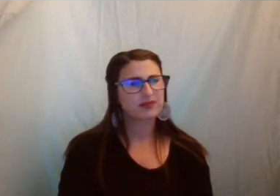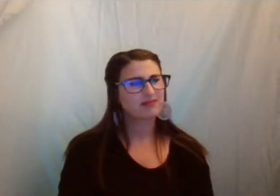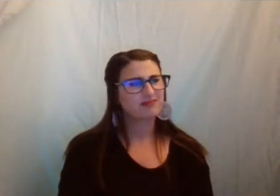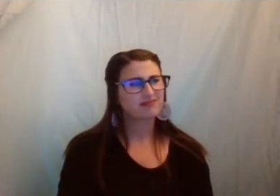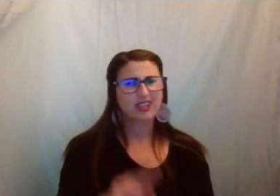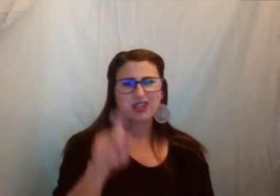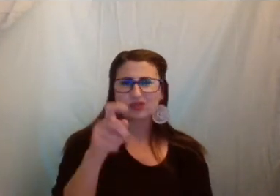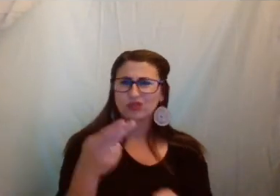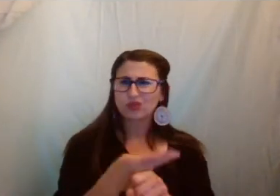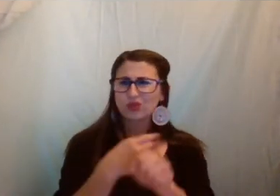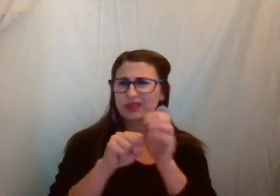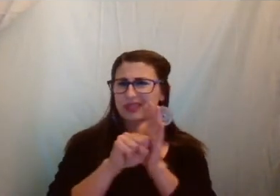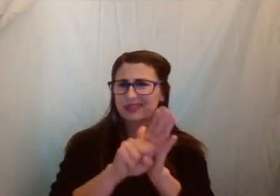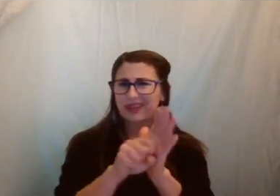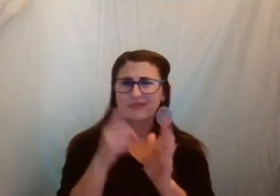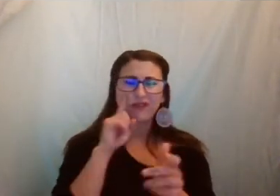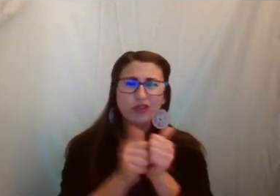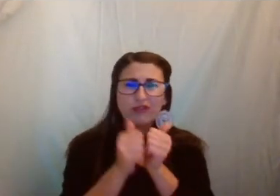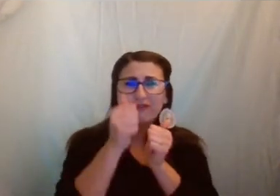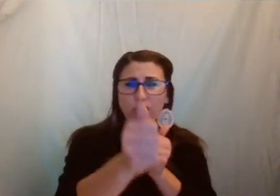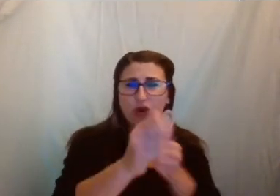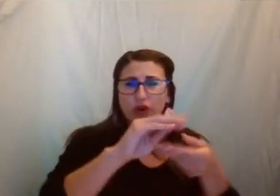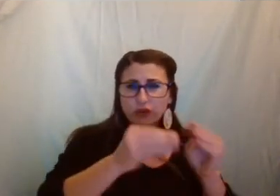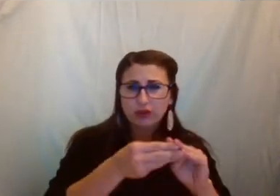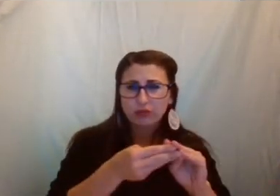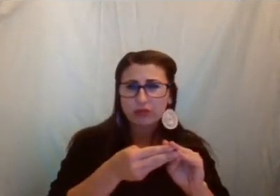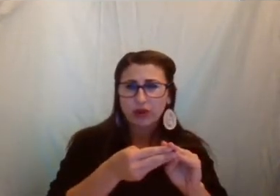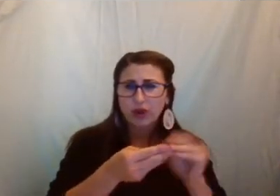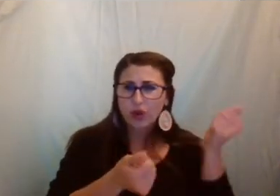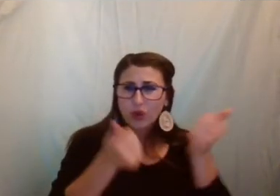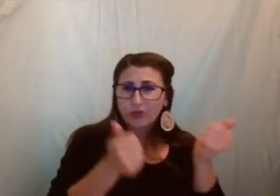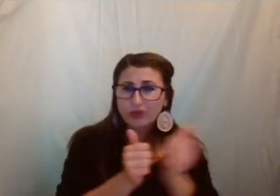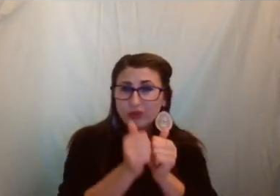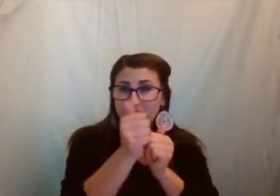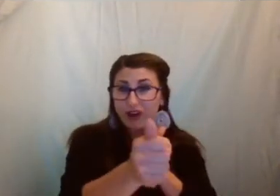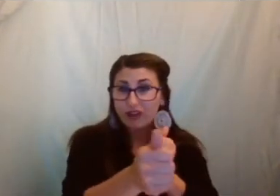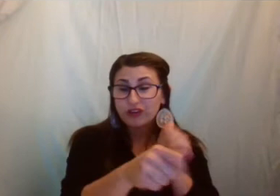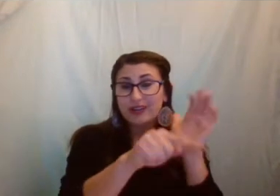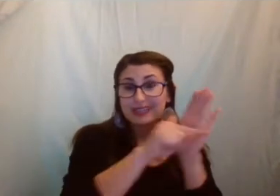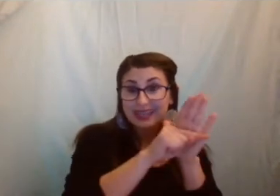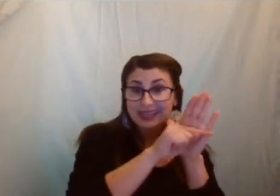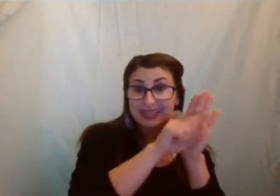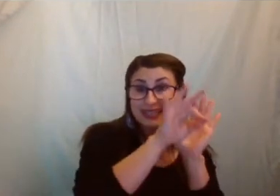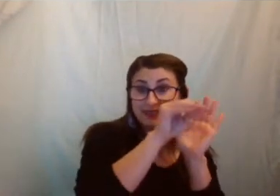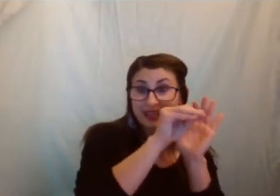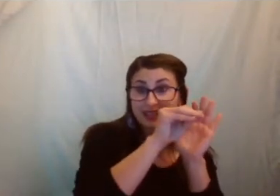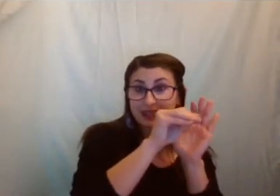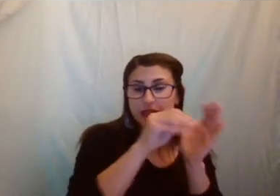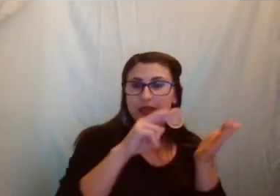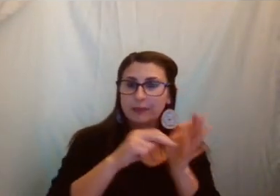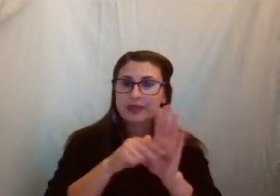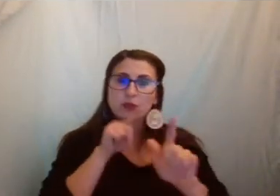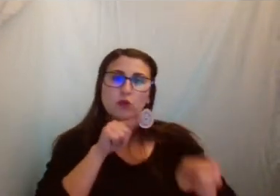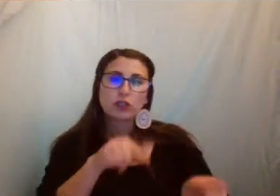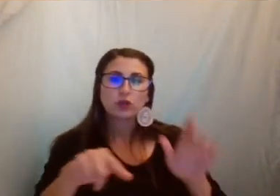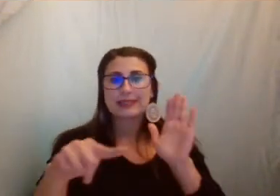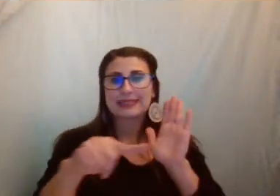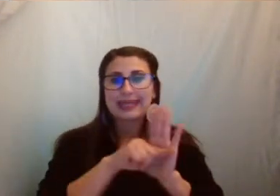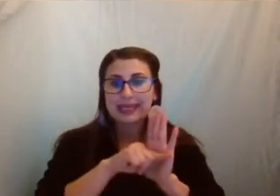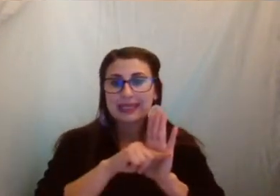All right, and take the sign of the further number. The further number is negative 90, so your answer is negative